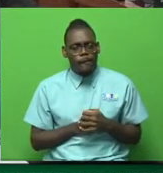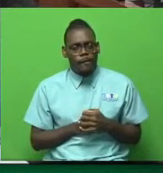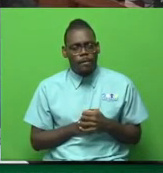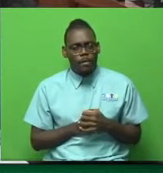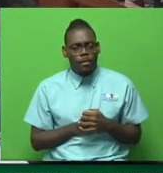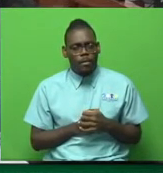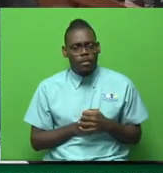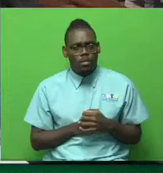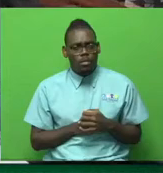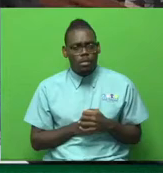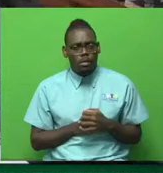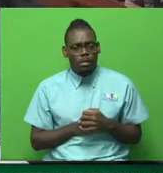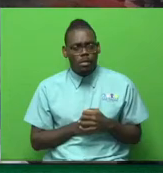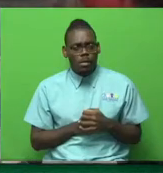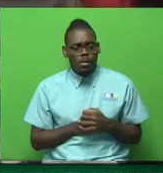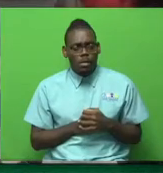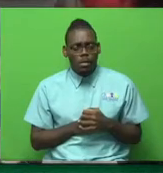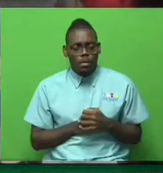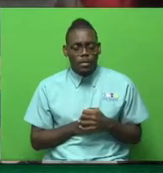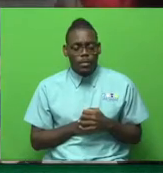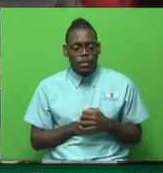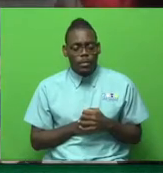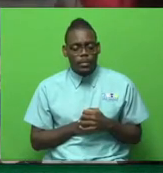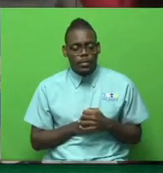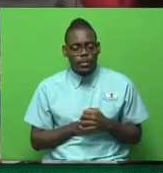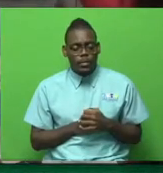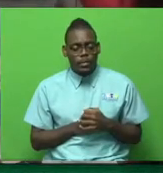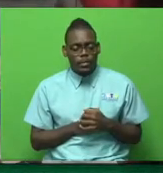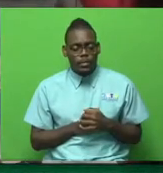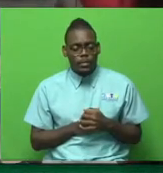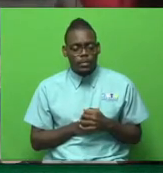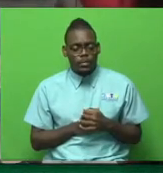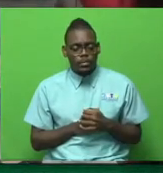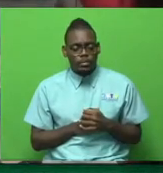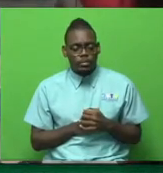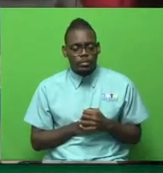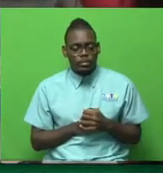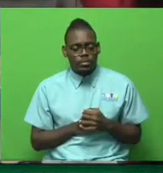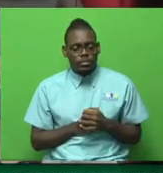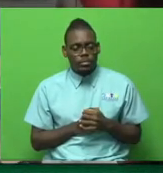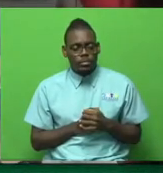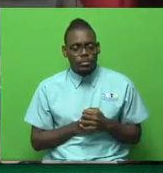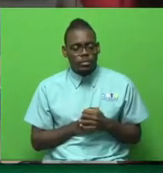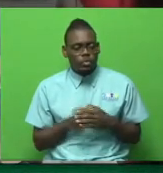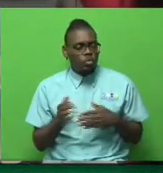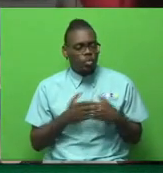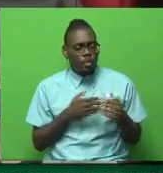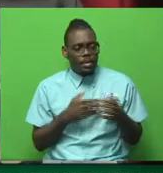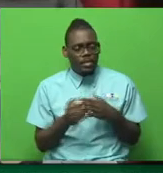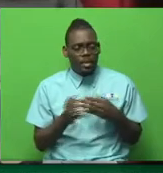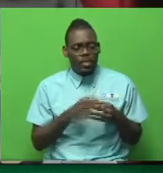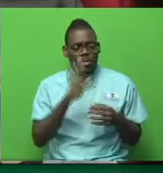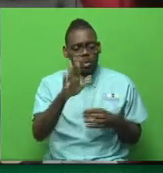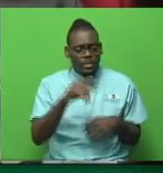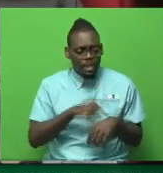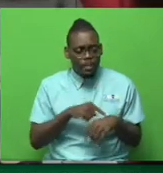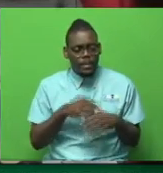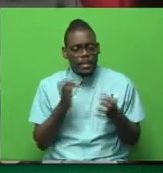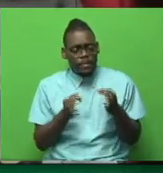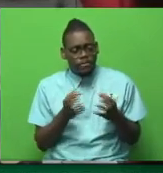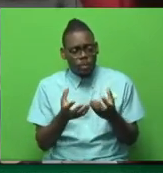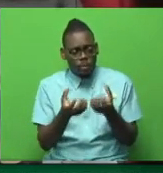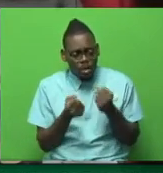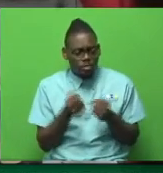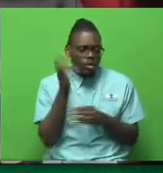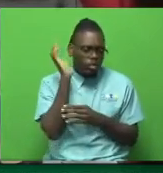right Deputy speaker again it's your time if you see it that